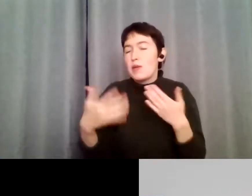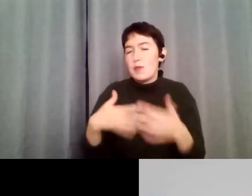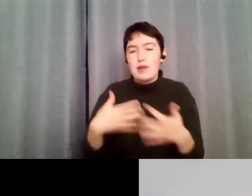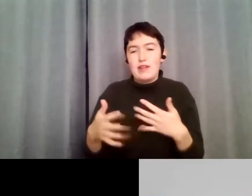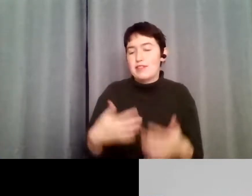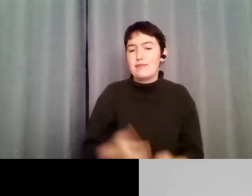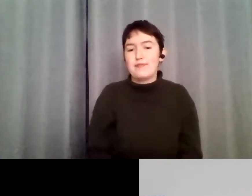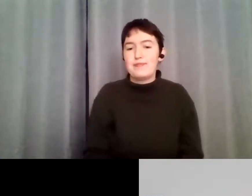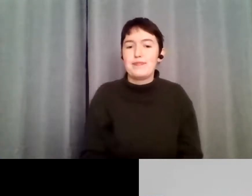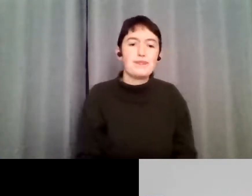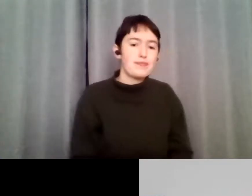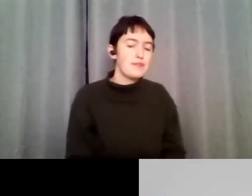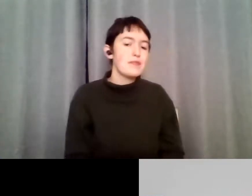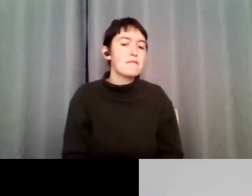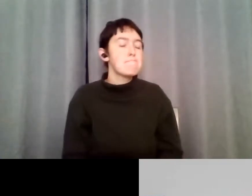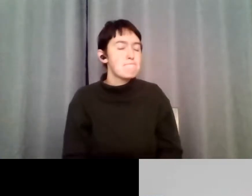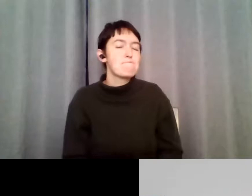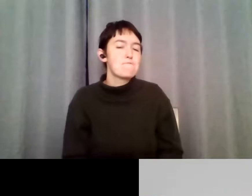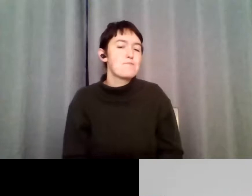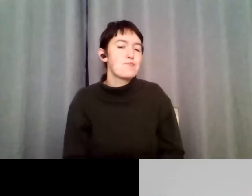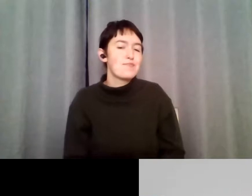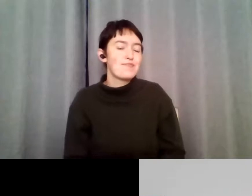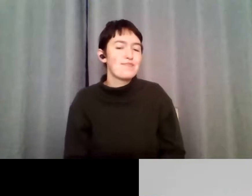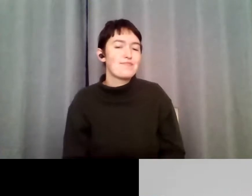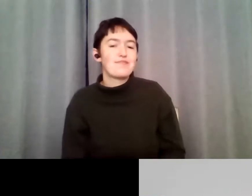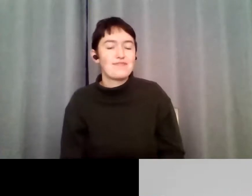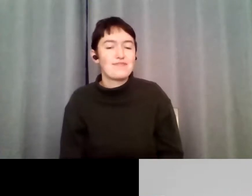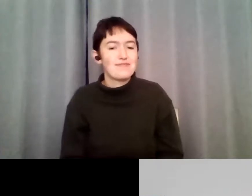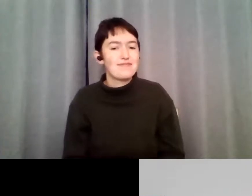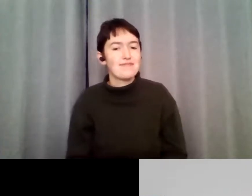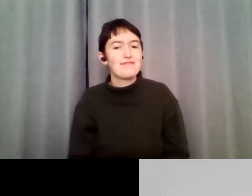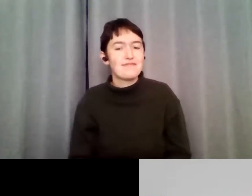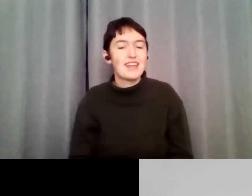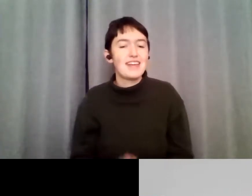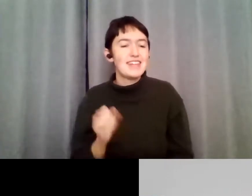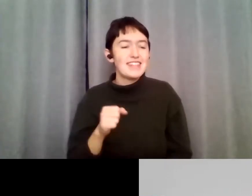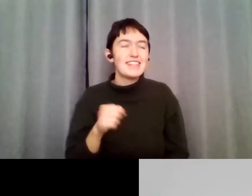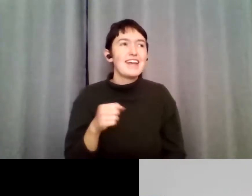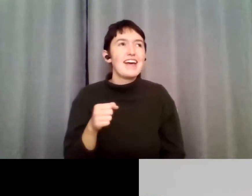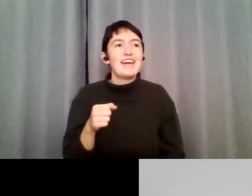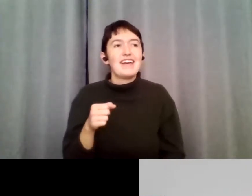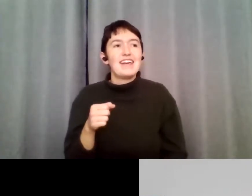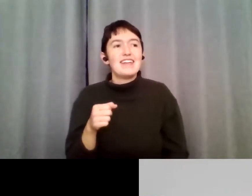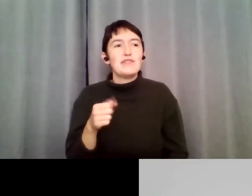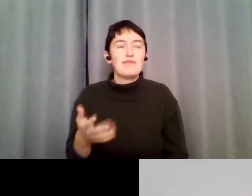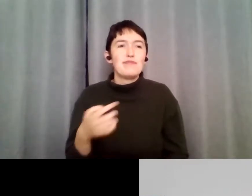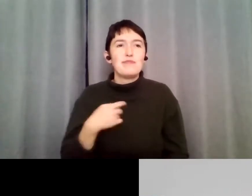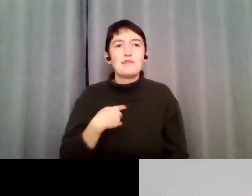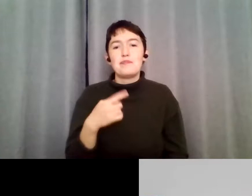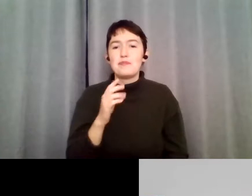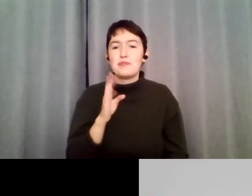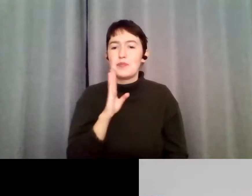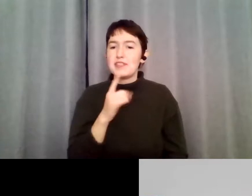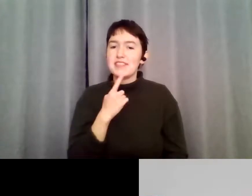them? Yeah, I'm gonna go with something a little